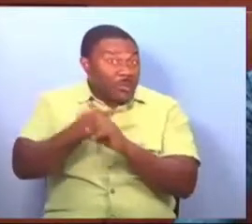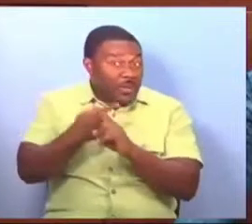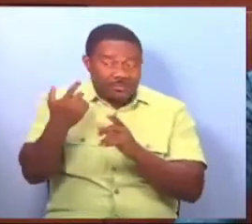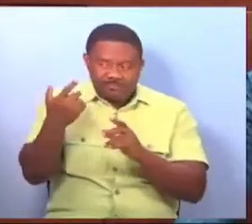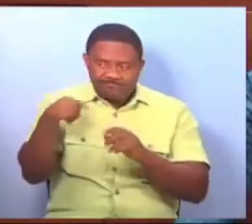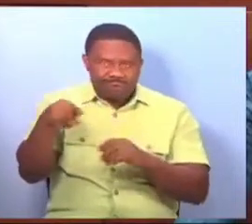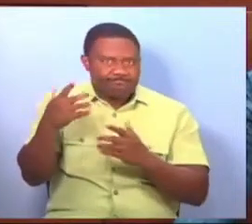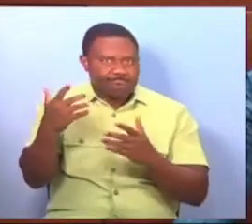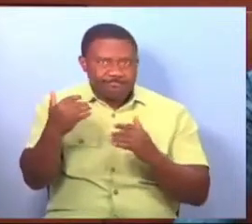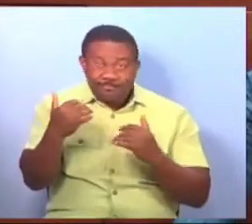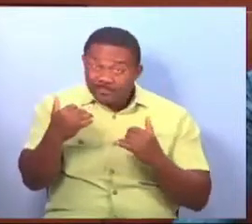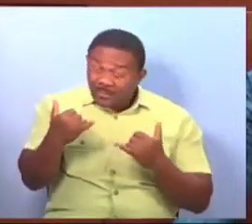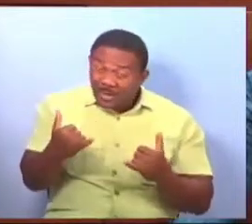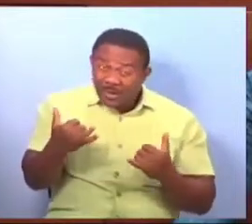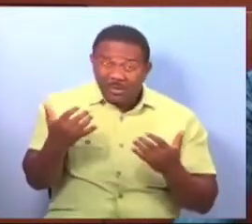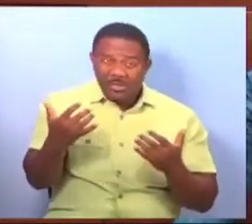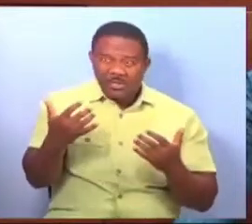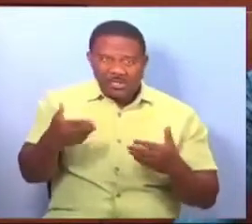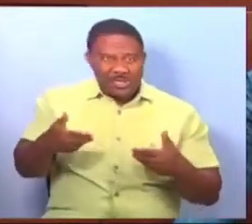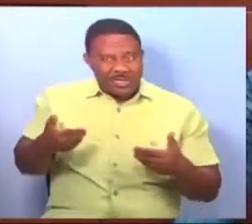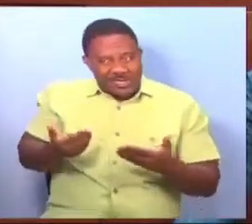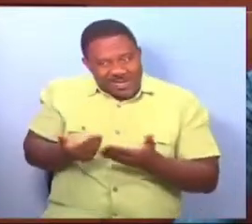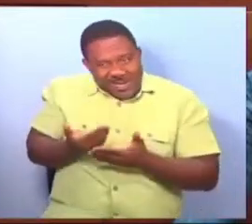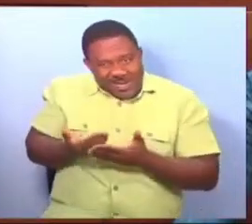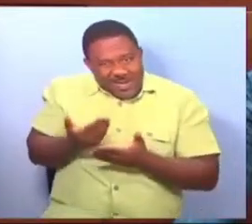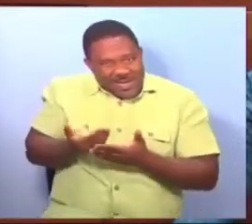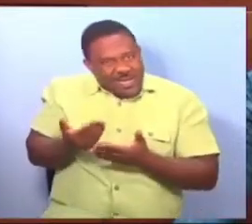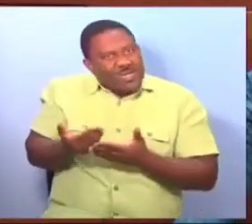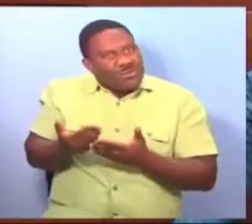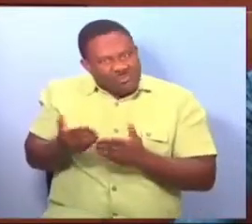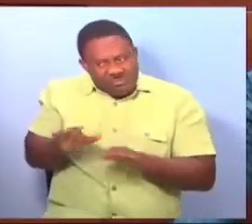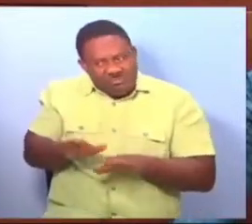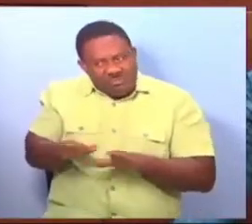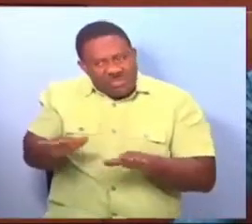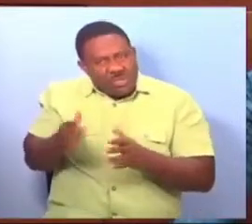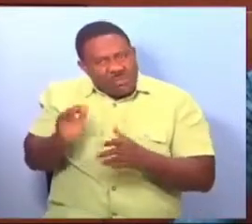the contribution that even the younger generation could adopt